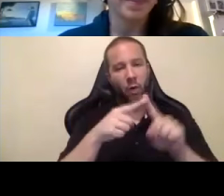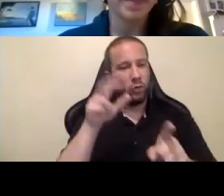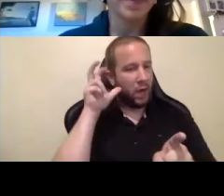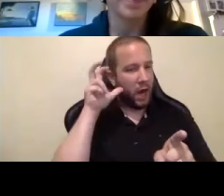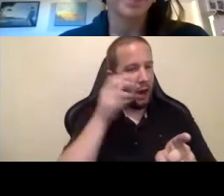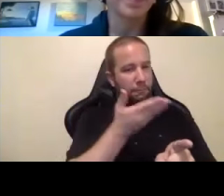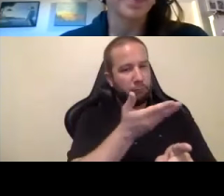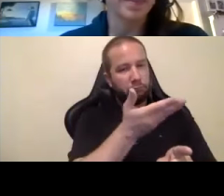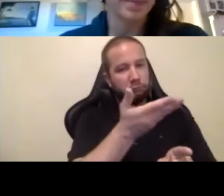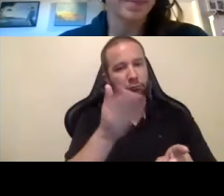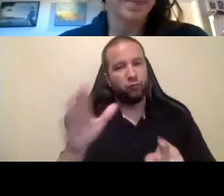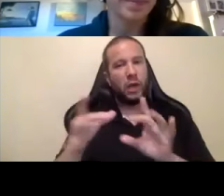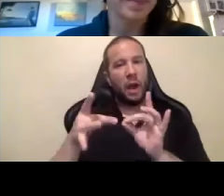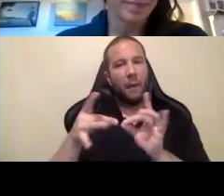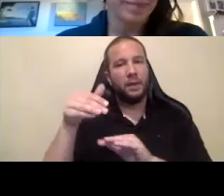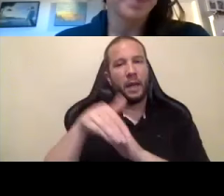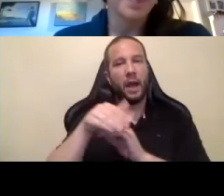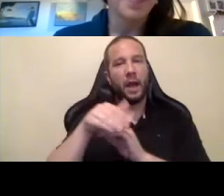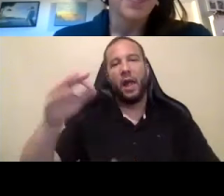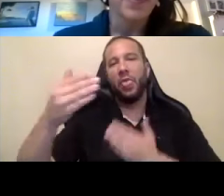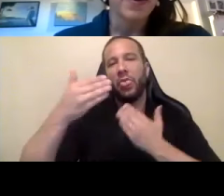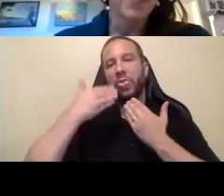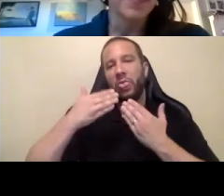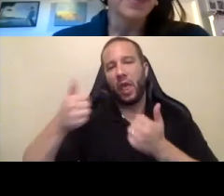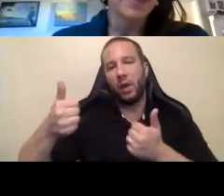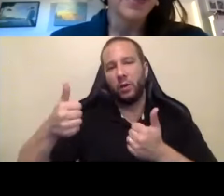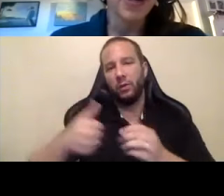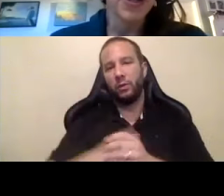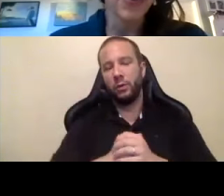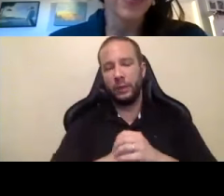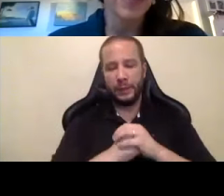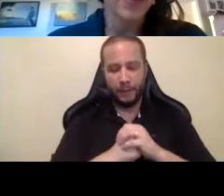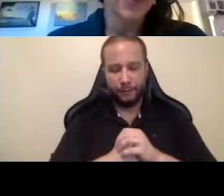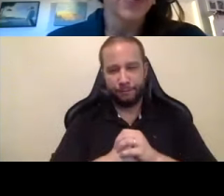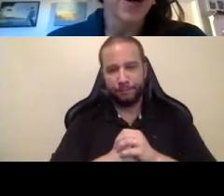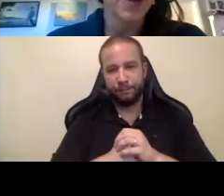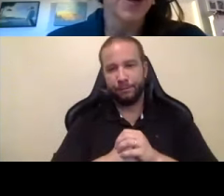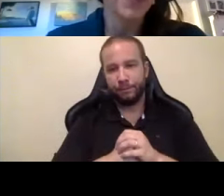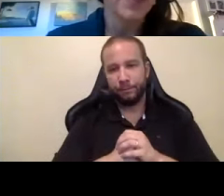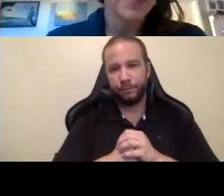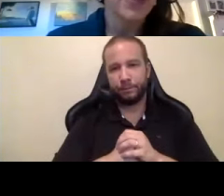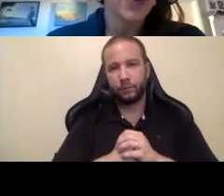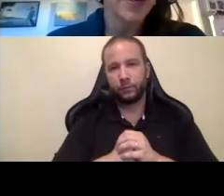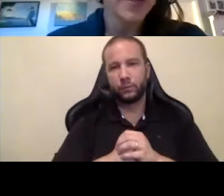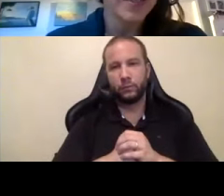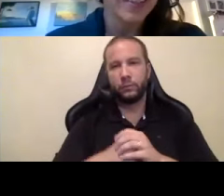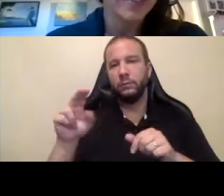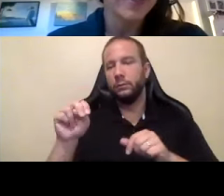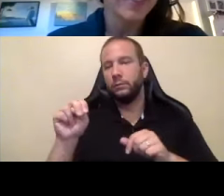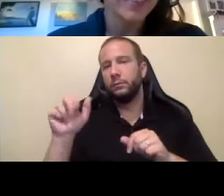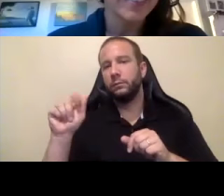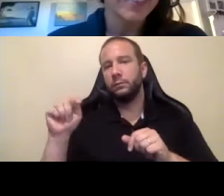say tonight. So thank you for having us. We have Natalie Augusto Filion from